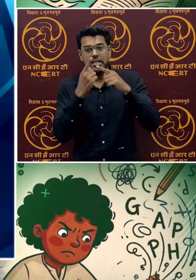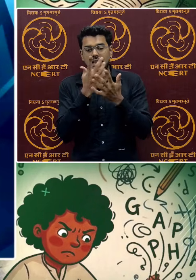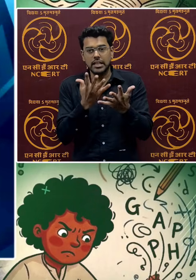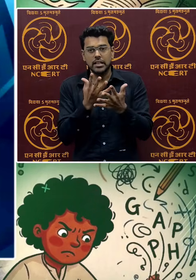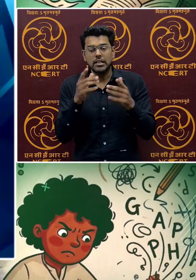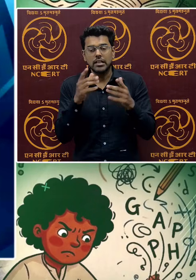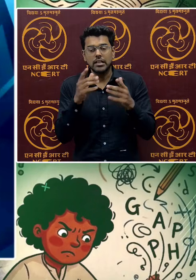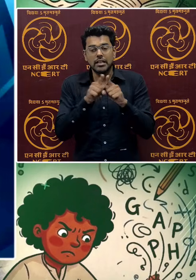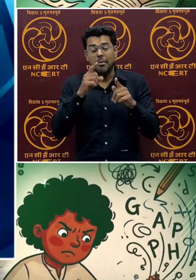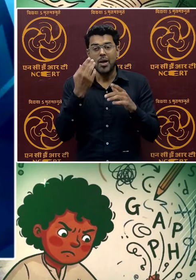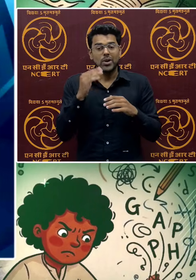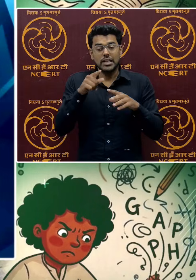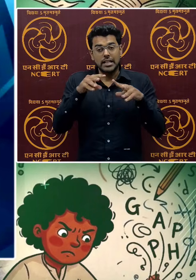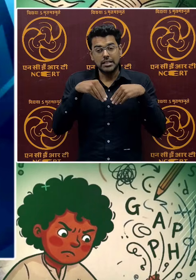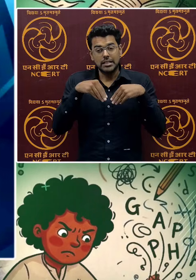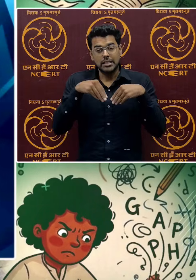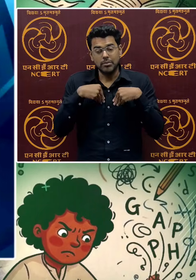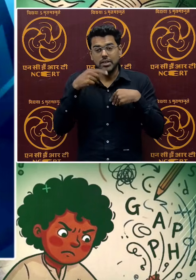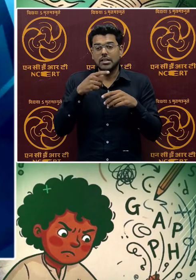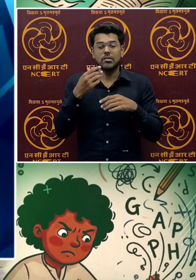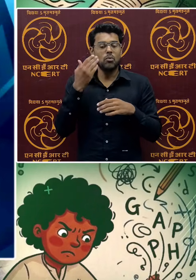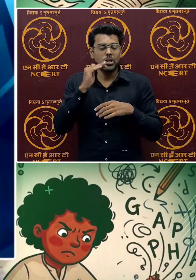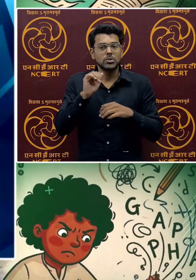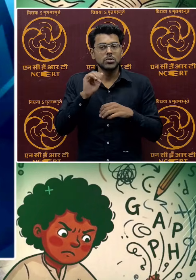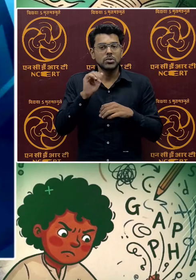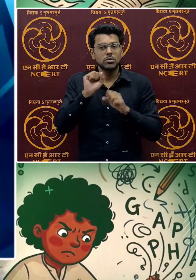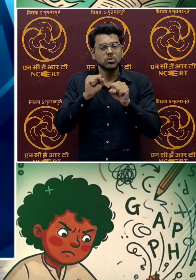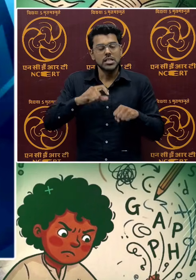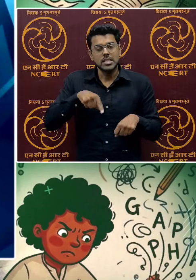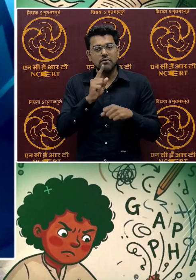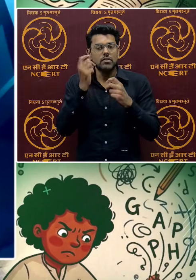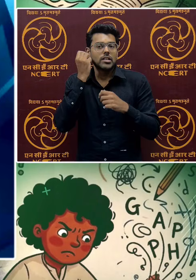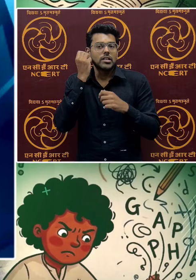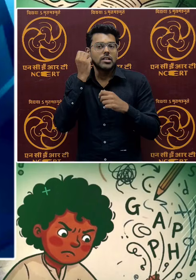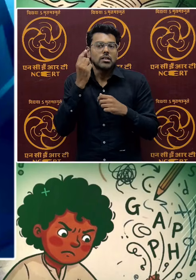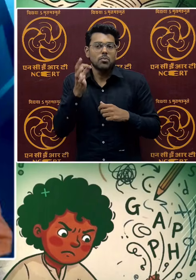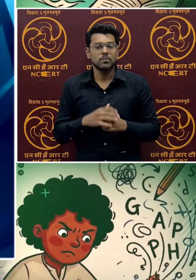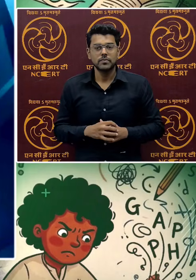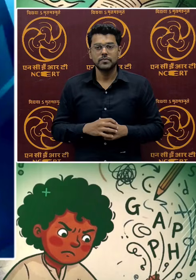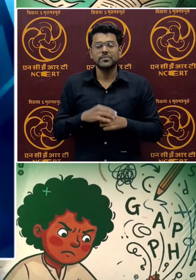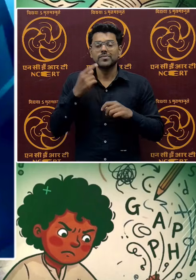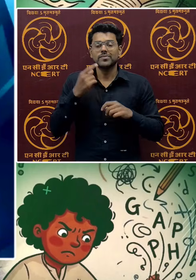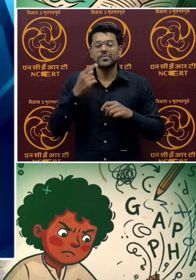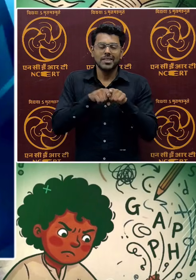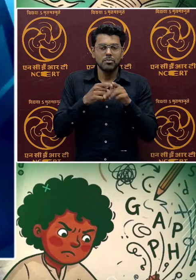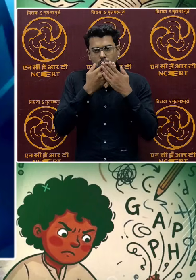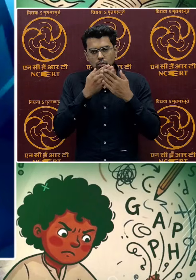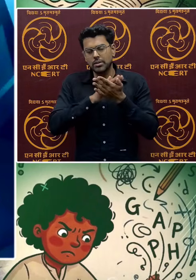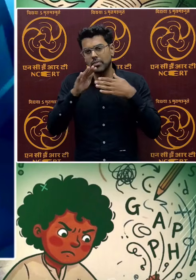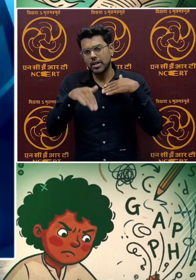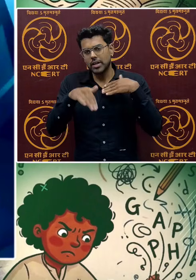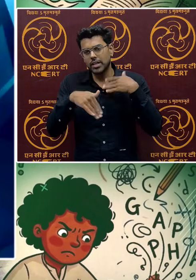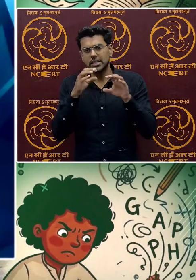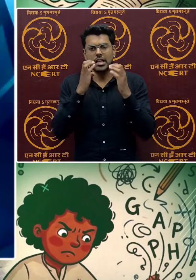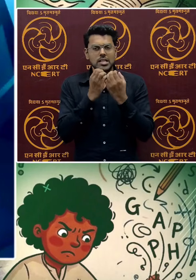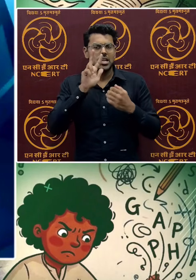and all is a very, very high toll on the child's self-image. And school after school, till 8th